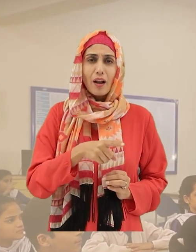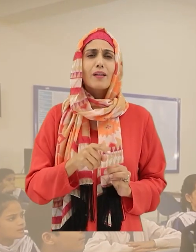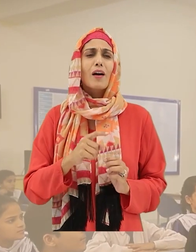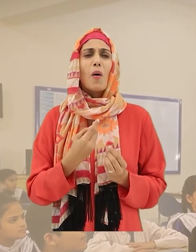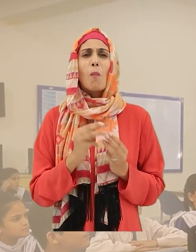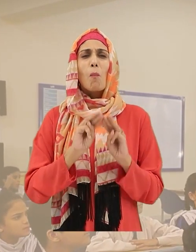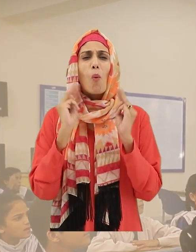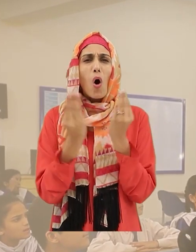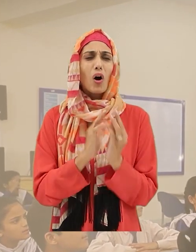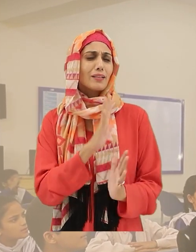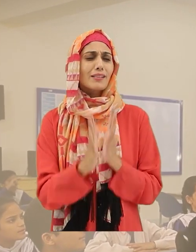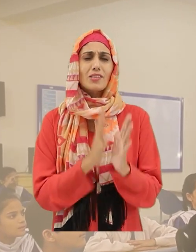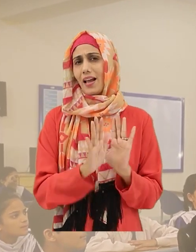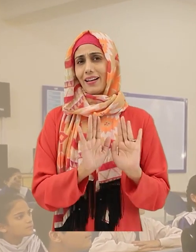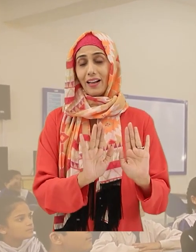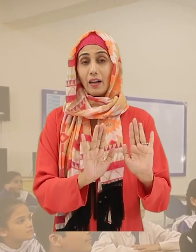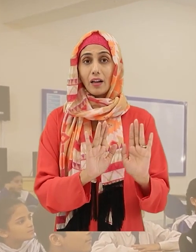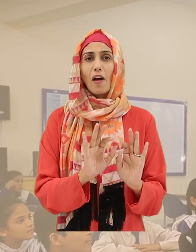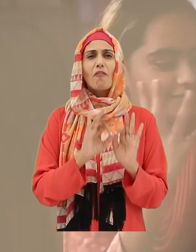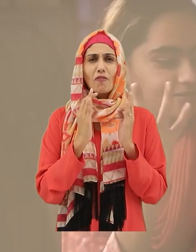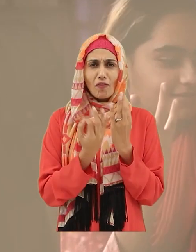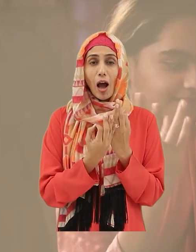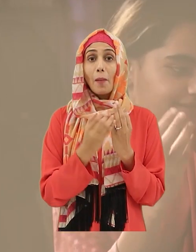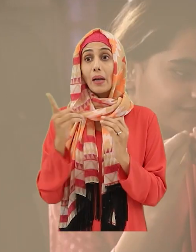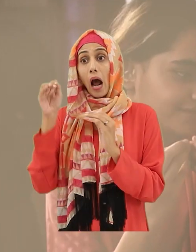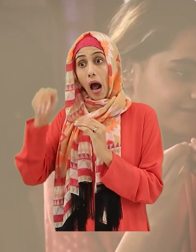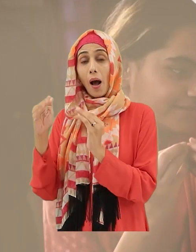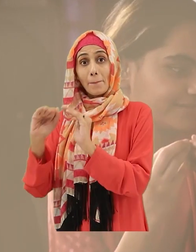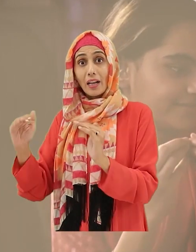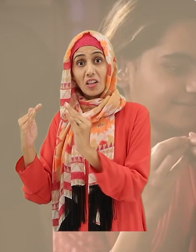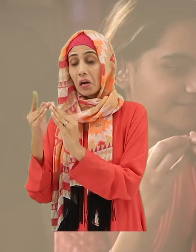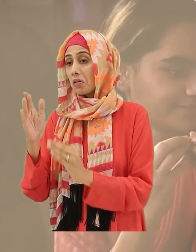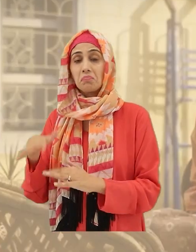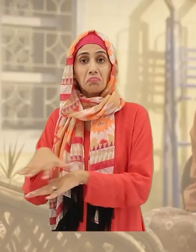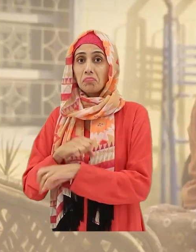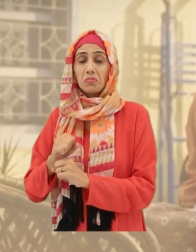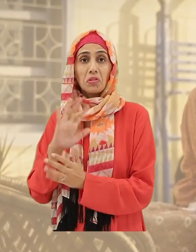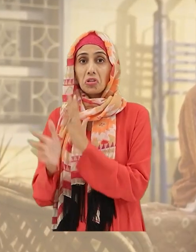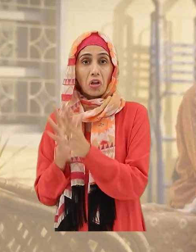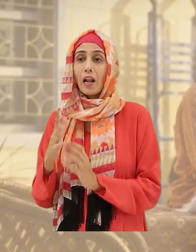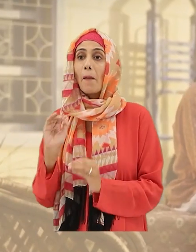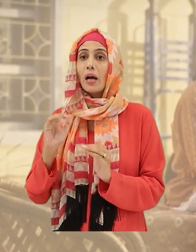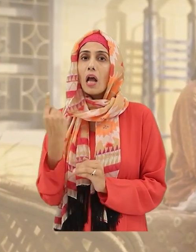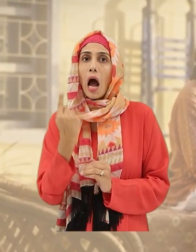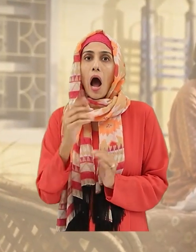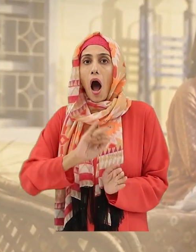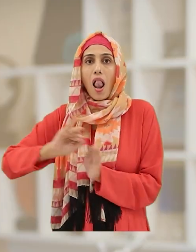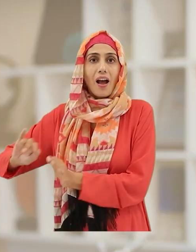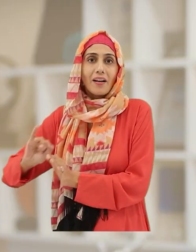school, they're in this full signing environment. When they're at home, the families hardly know sign language, just some basic signs. So they're very